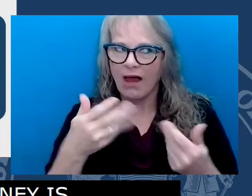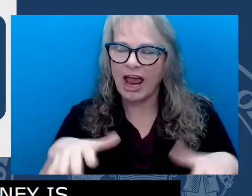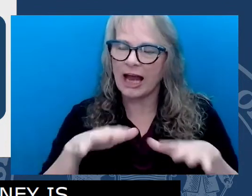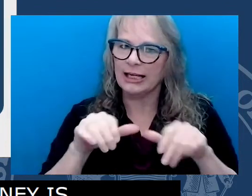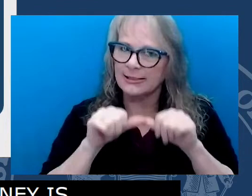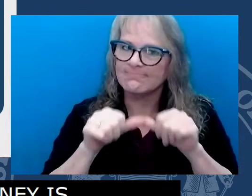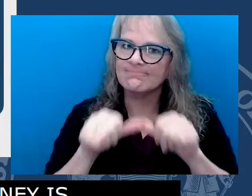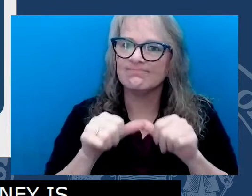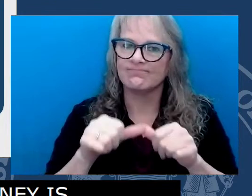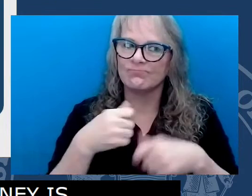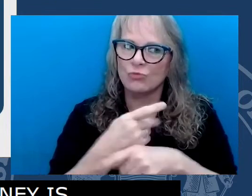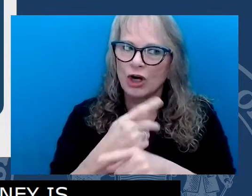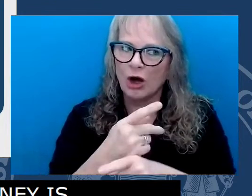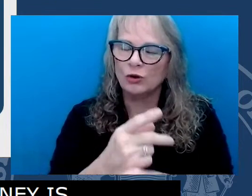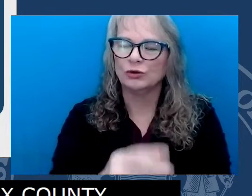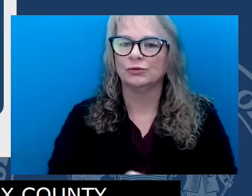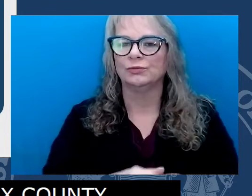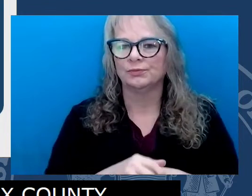Next slide.